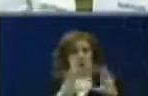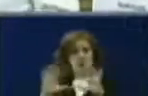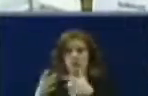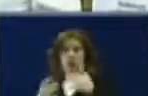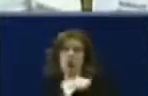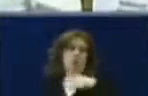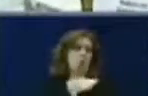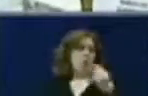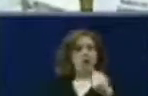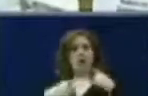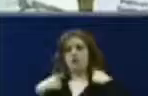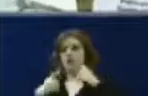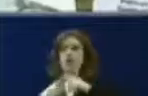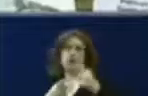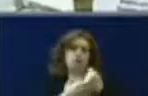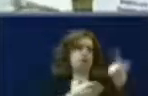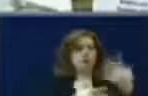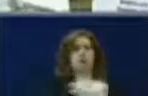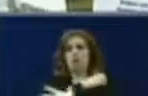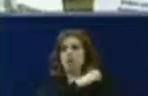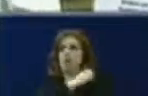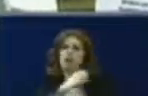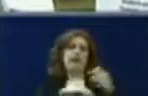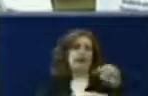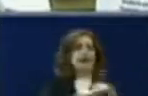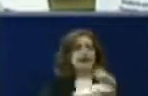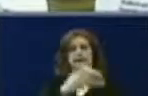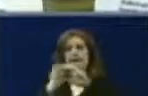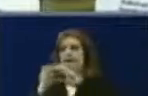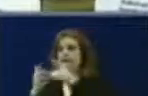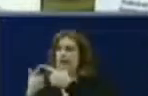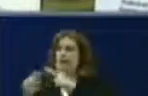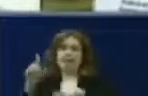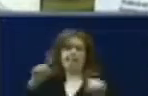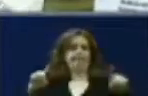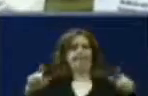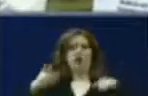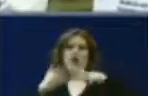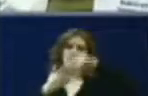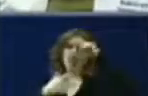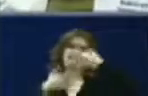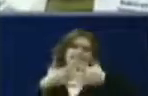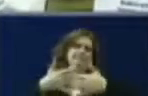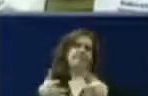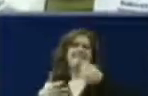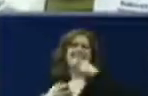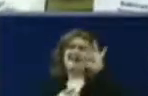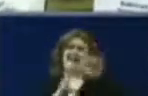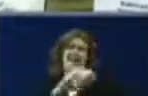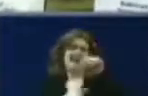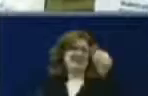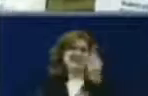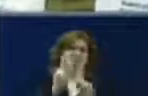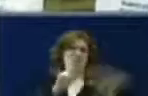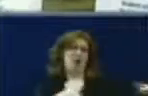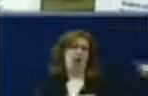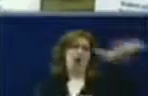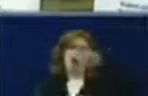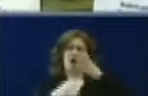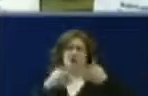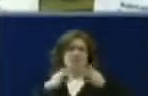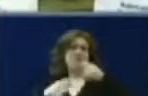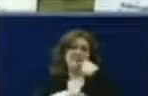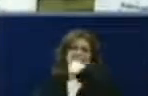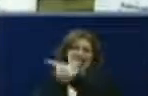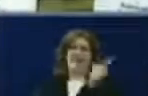Hispanic, rich, poor, English language learners, and so on. This is probably what 9 out of 10 people on the street would tell you an achievement gap